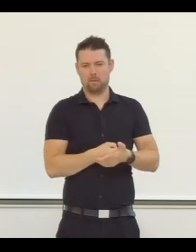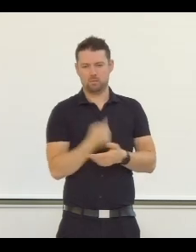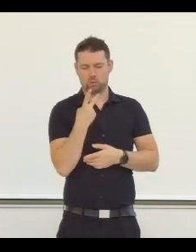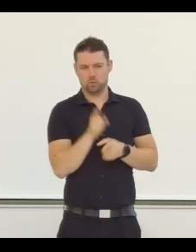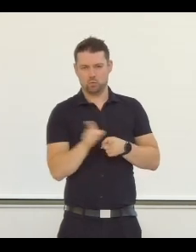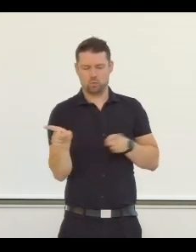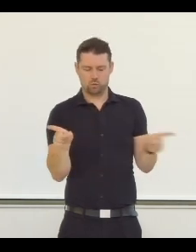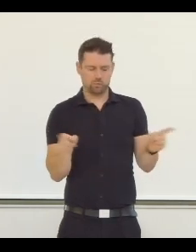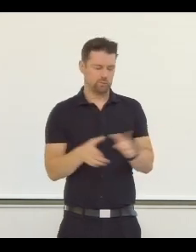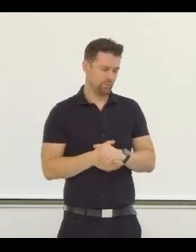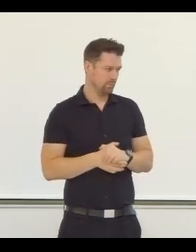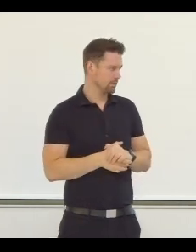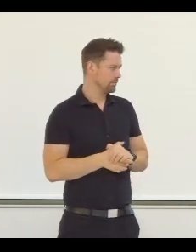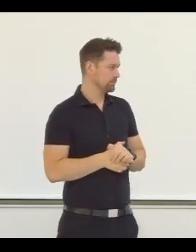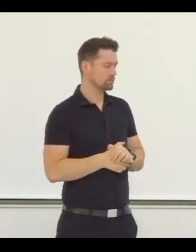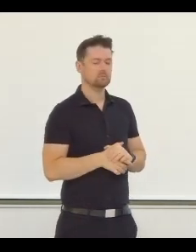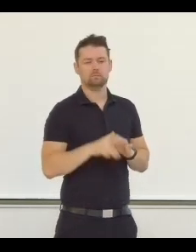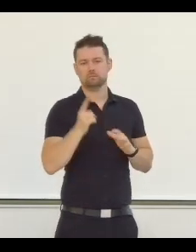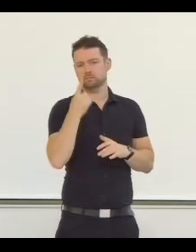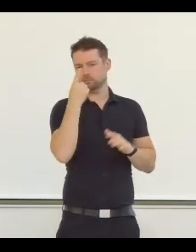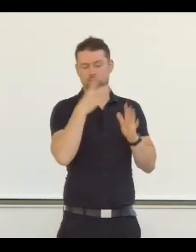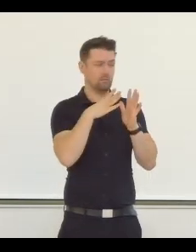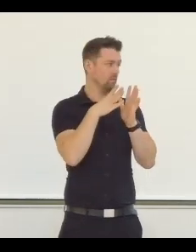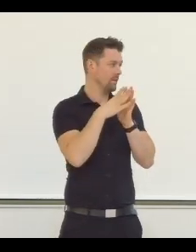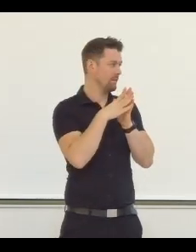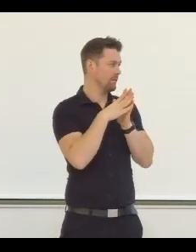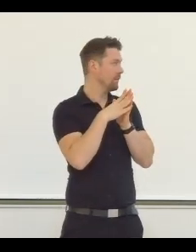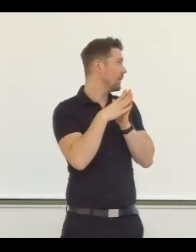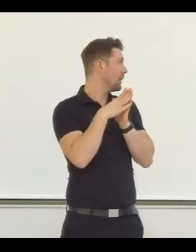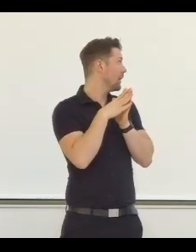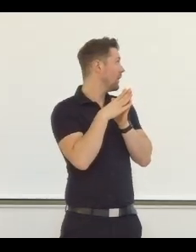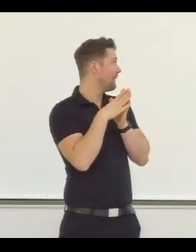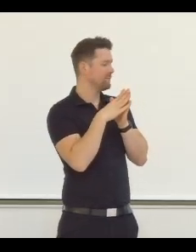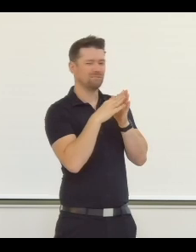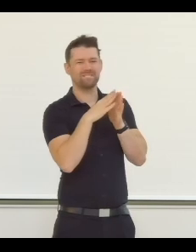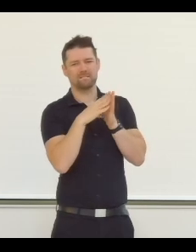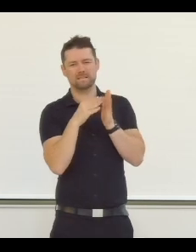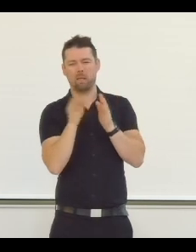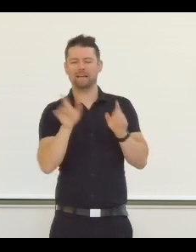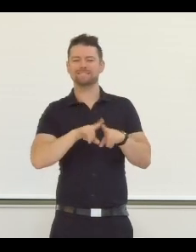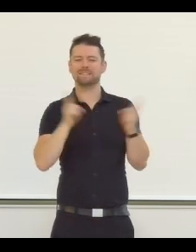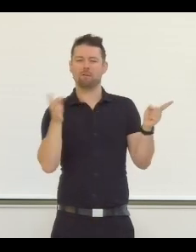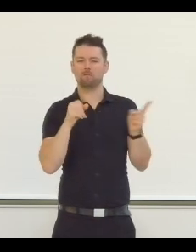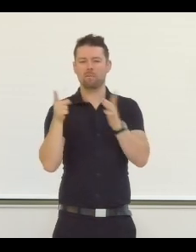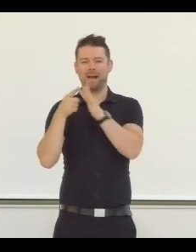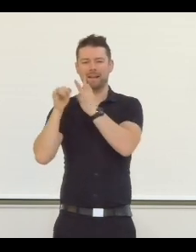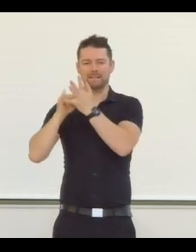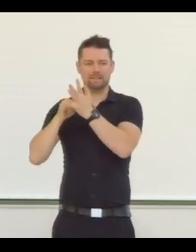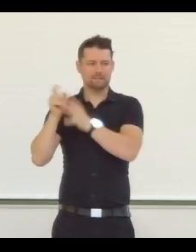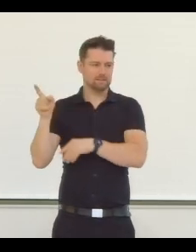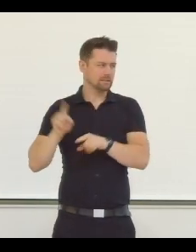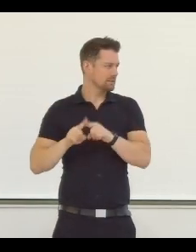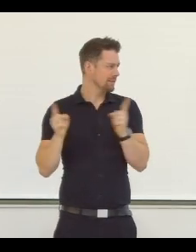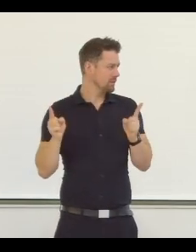And then one thing, for example, where we deviated from the ISS, for example, and from I